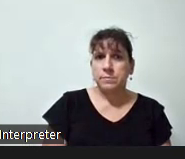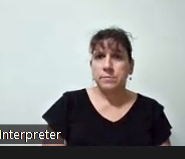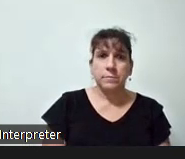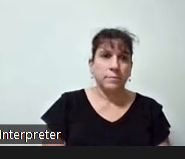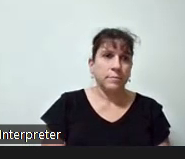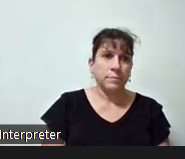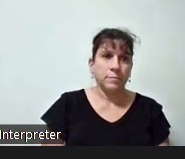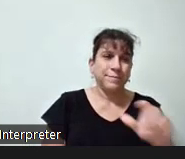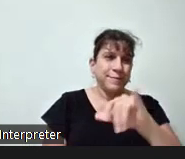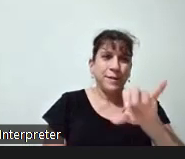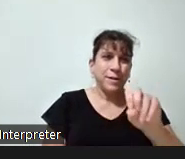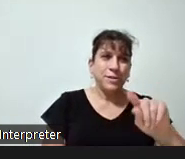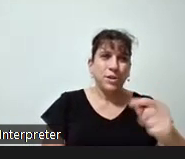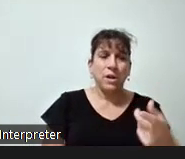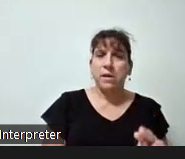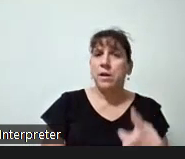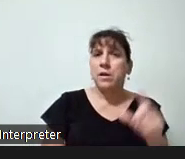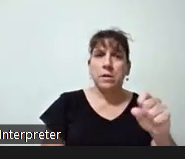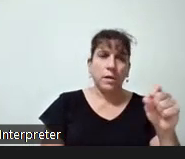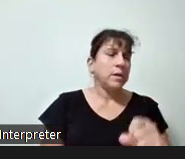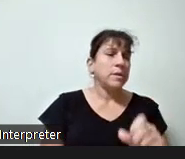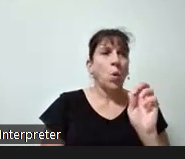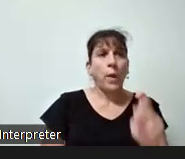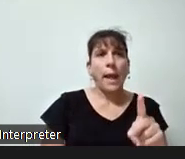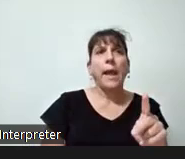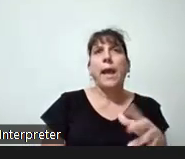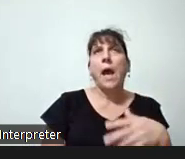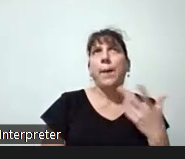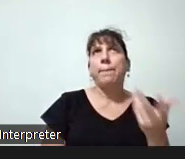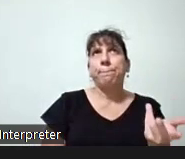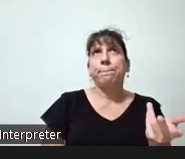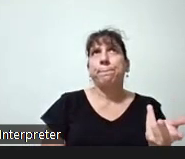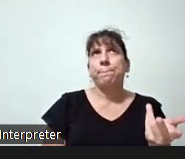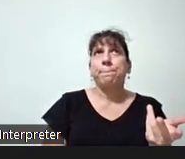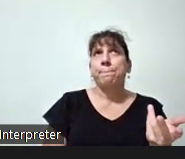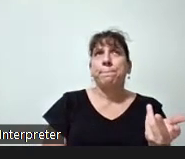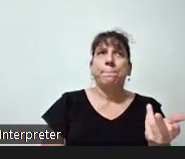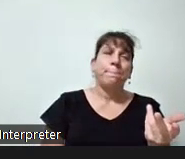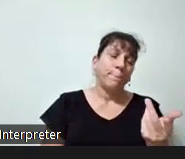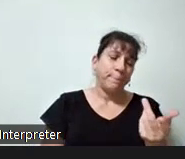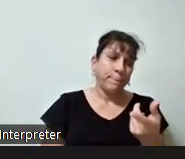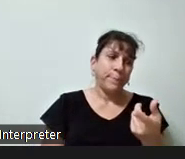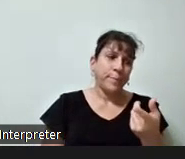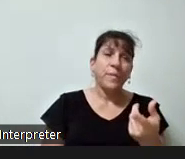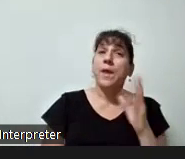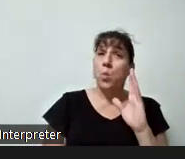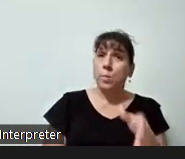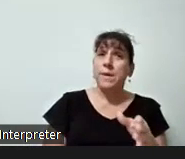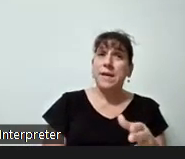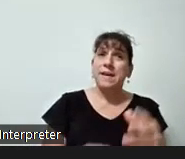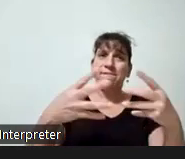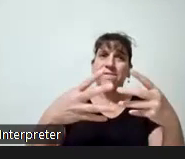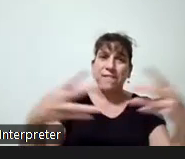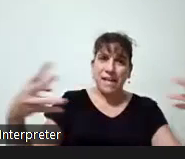Jonathan, I hate to... So yeah, no, that's okay. So there is going to be fencing and